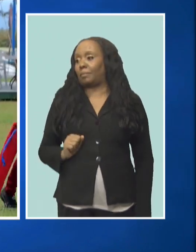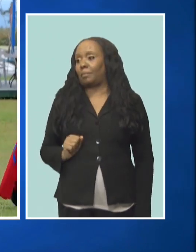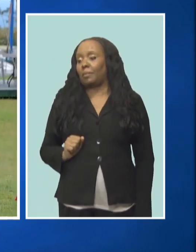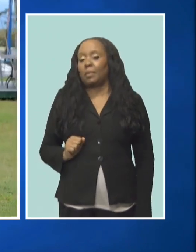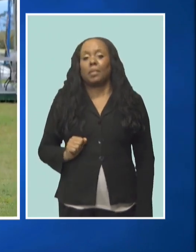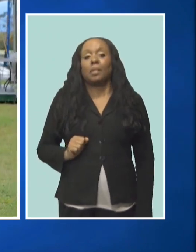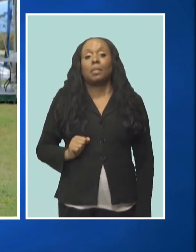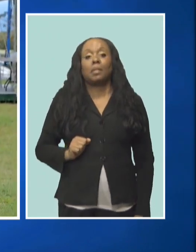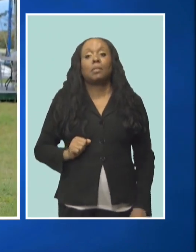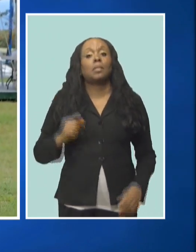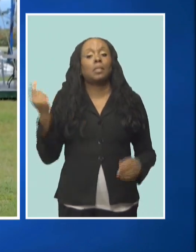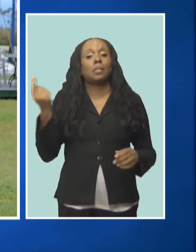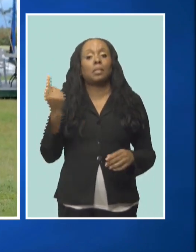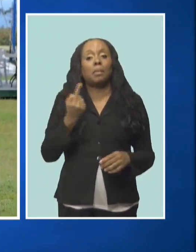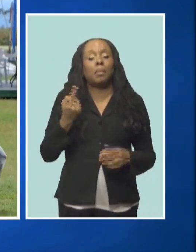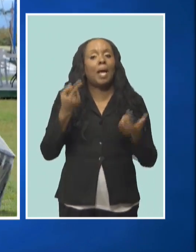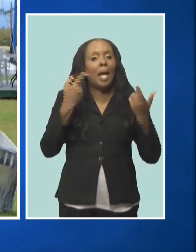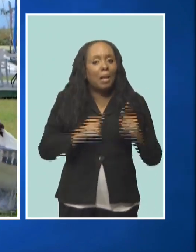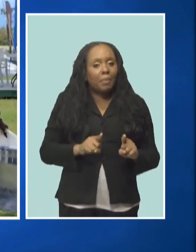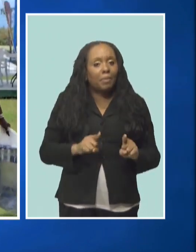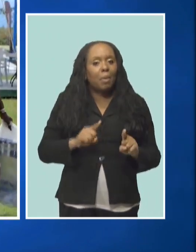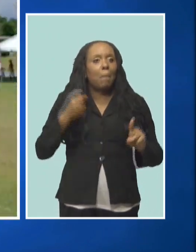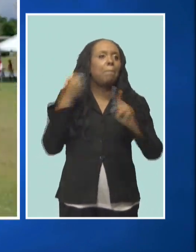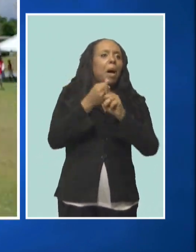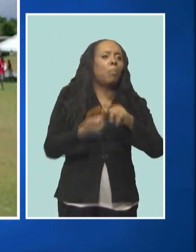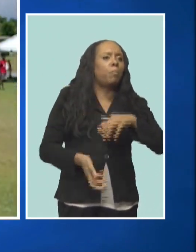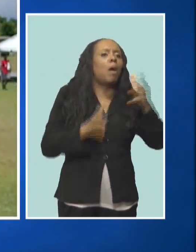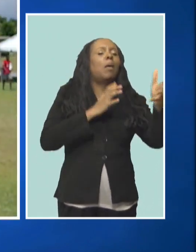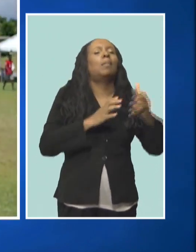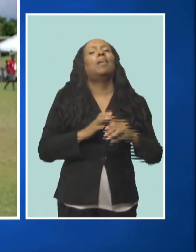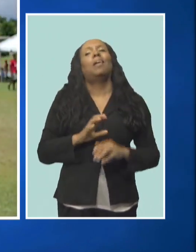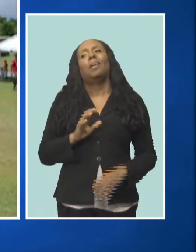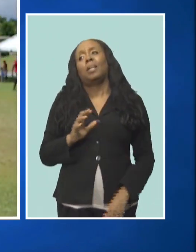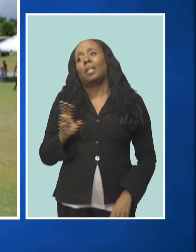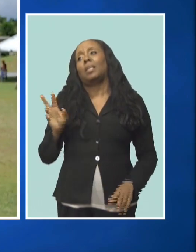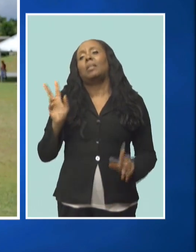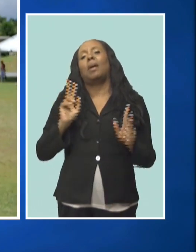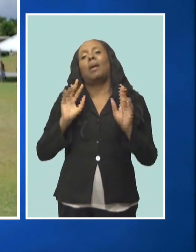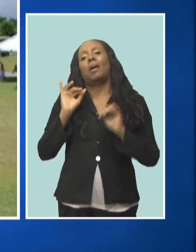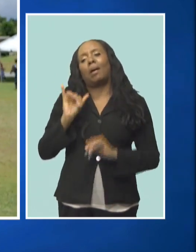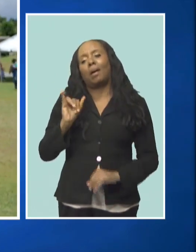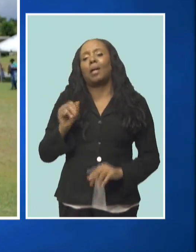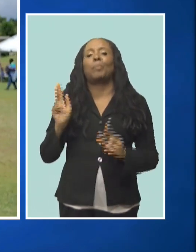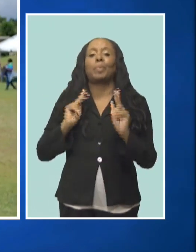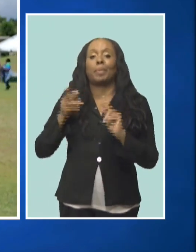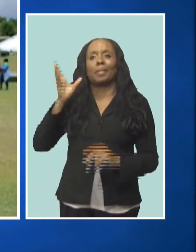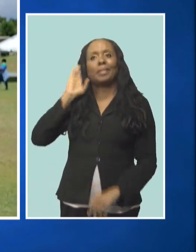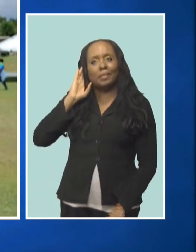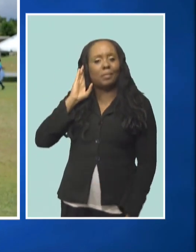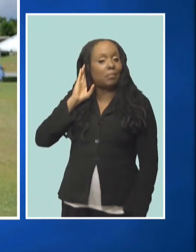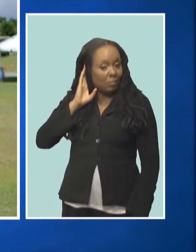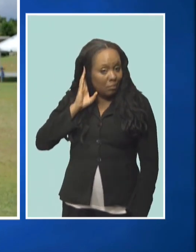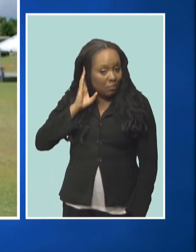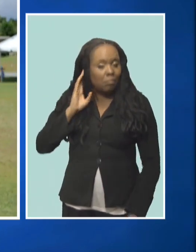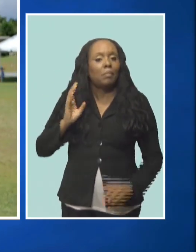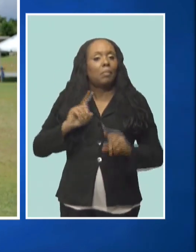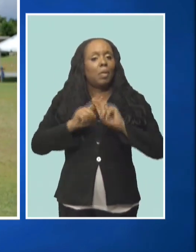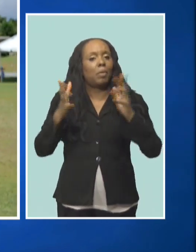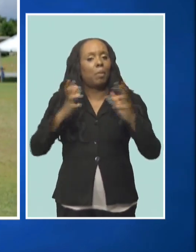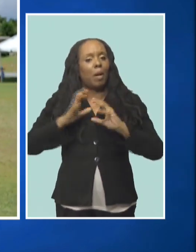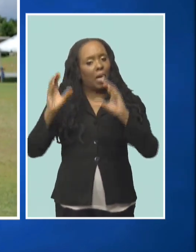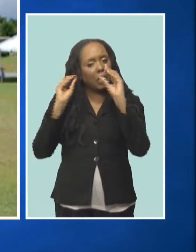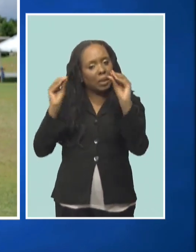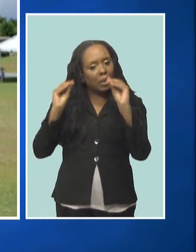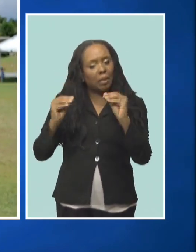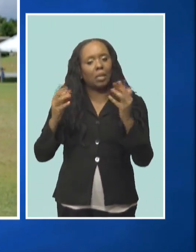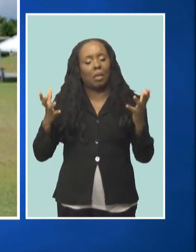something affects them, and that can be a challenge. One of our mandates at the Commission is to empower, to educate.